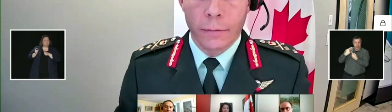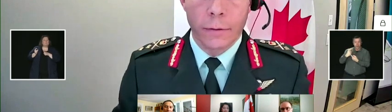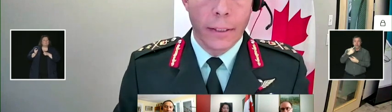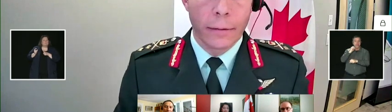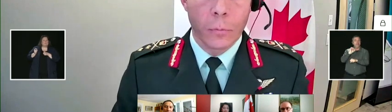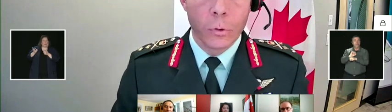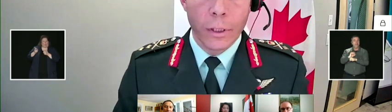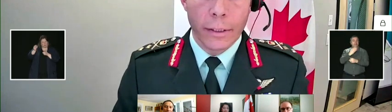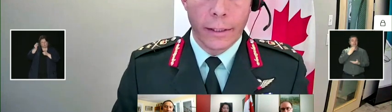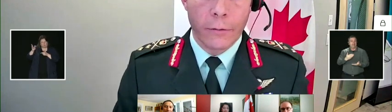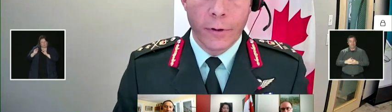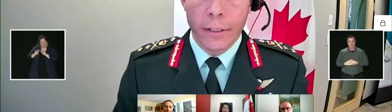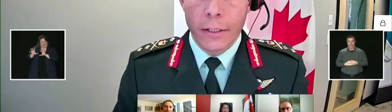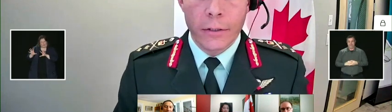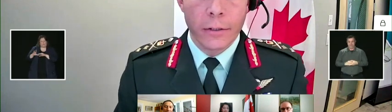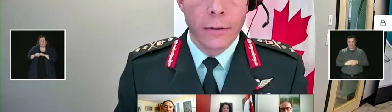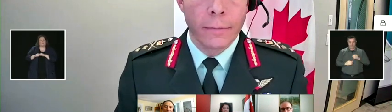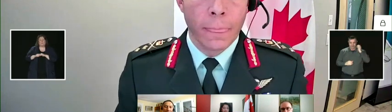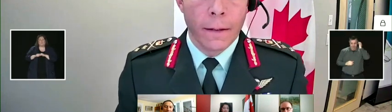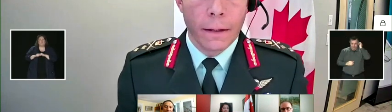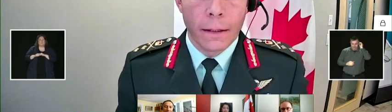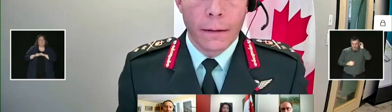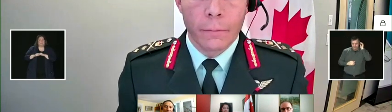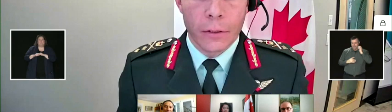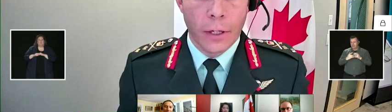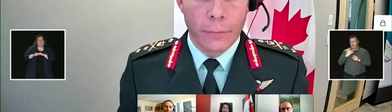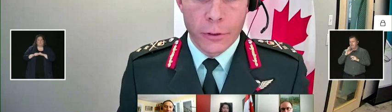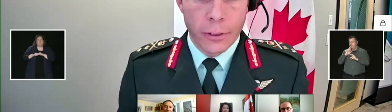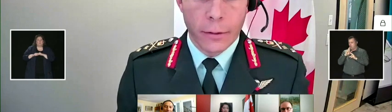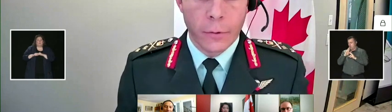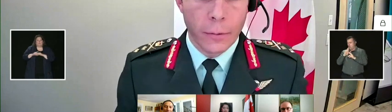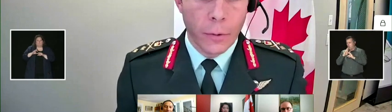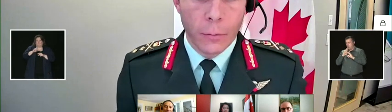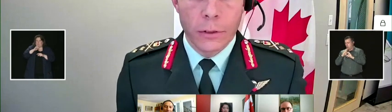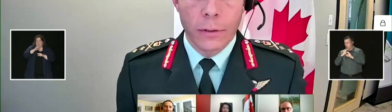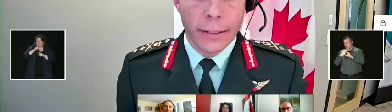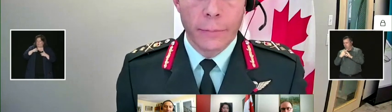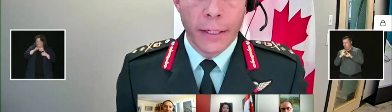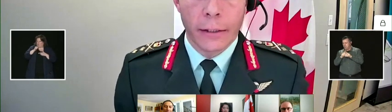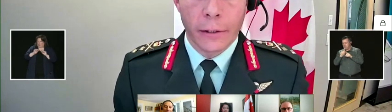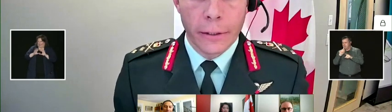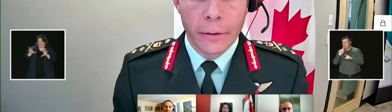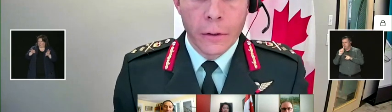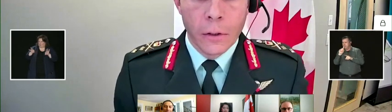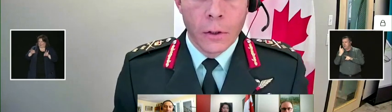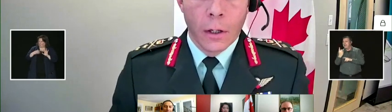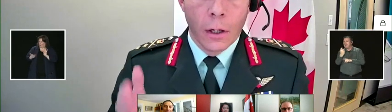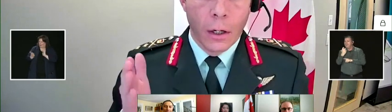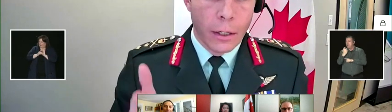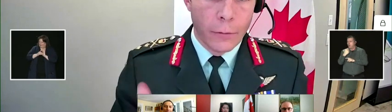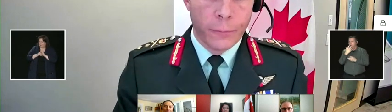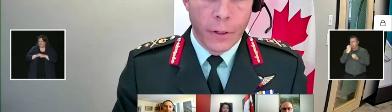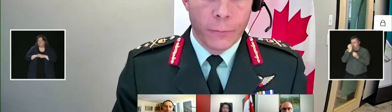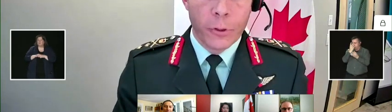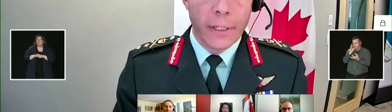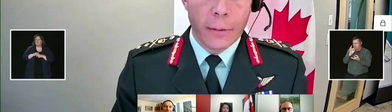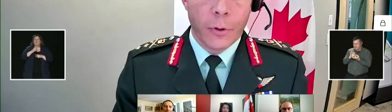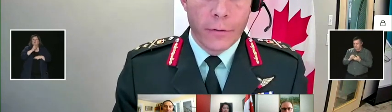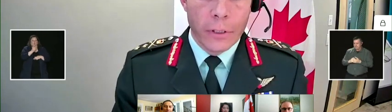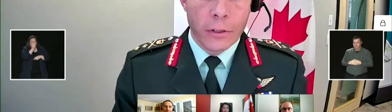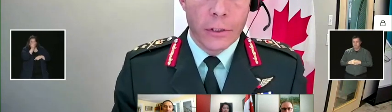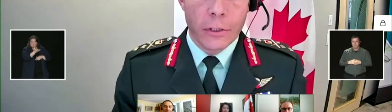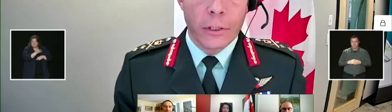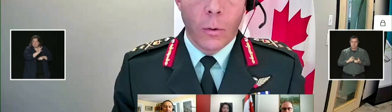want to really clarify this because obviously I didn't make it clear. If we